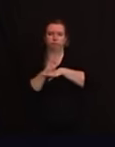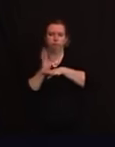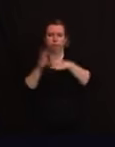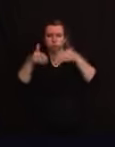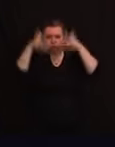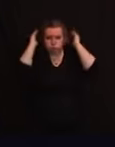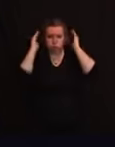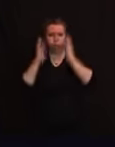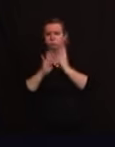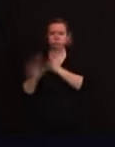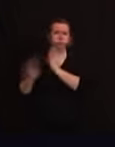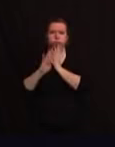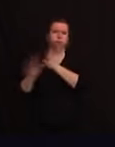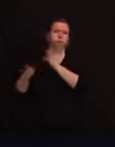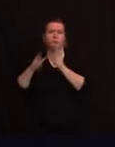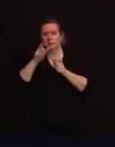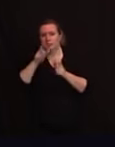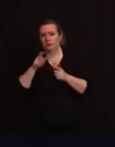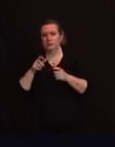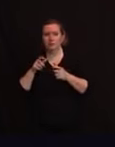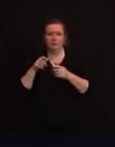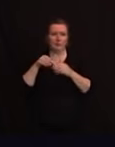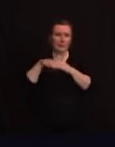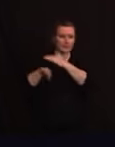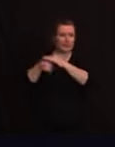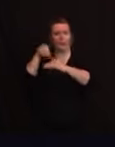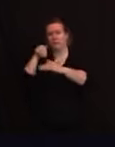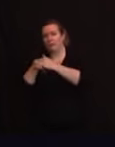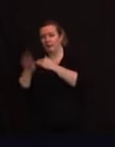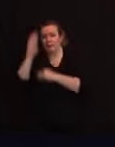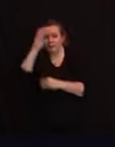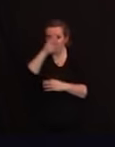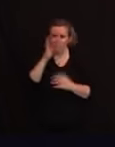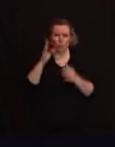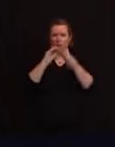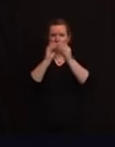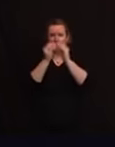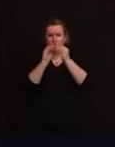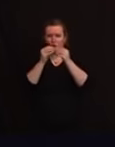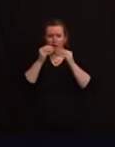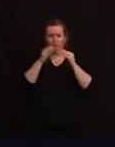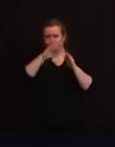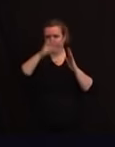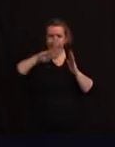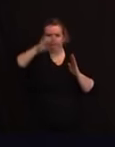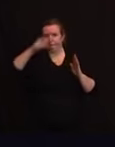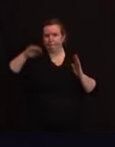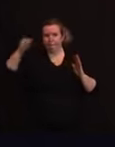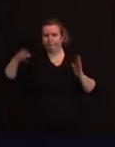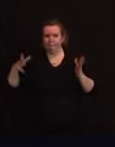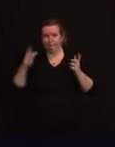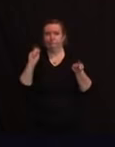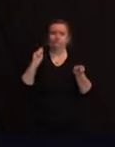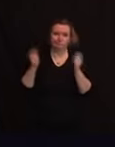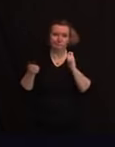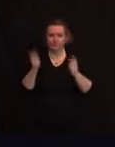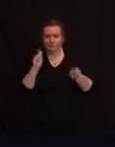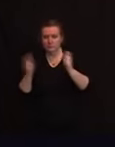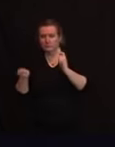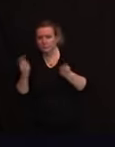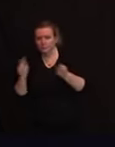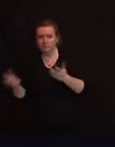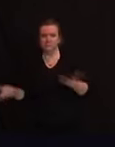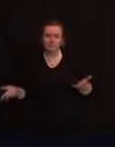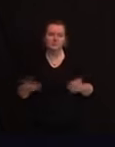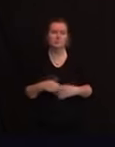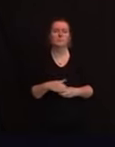the in and the out is it's certainly evolving. So we get it at a point in time. So what do we look at?